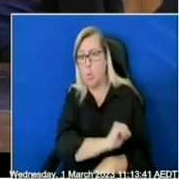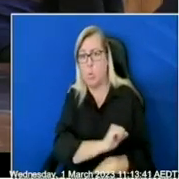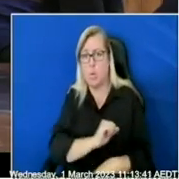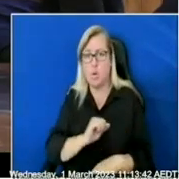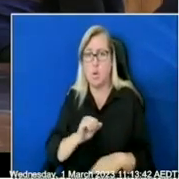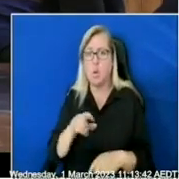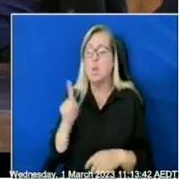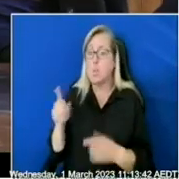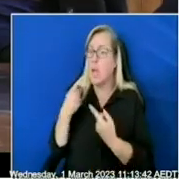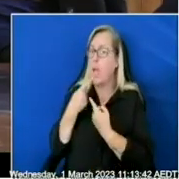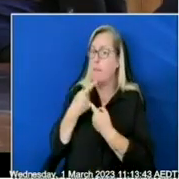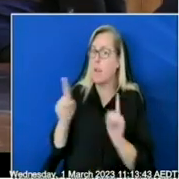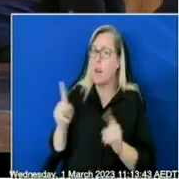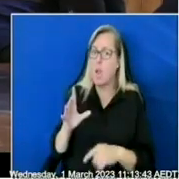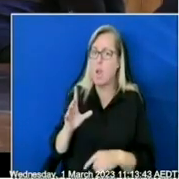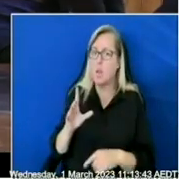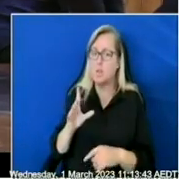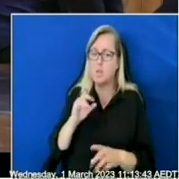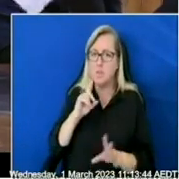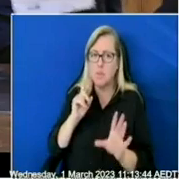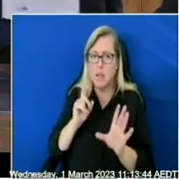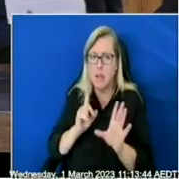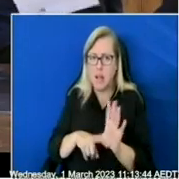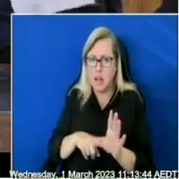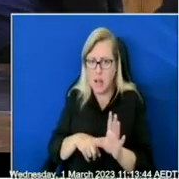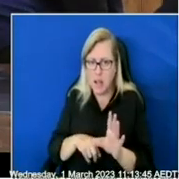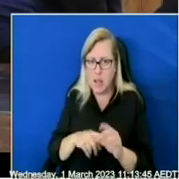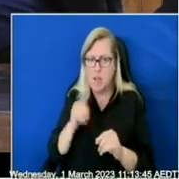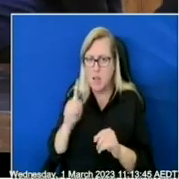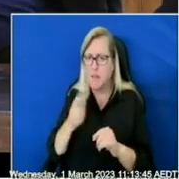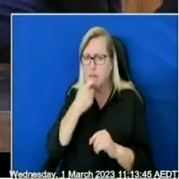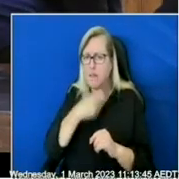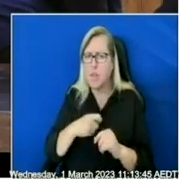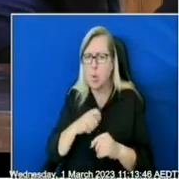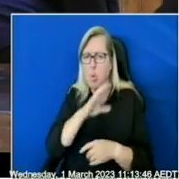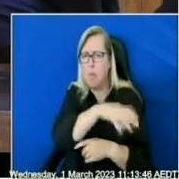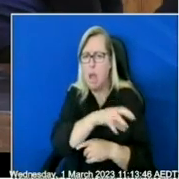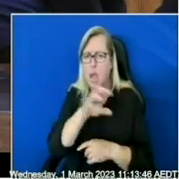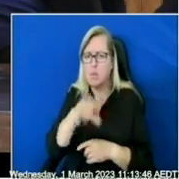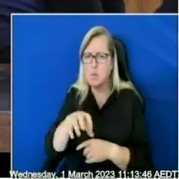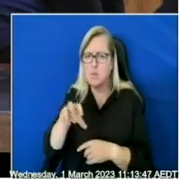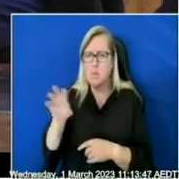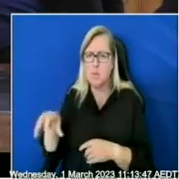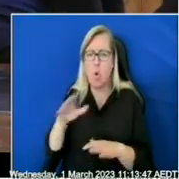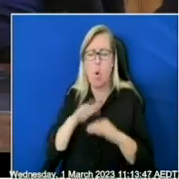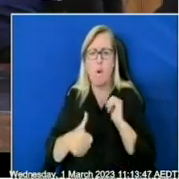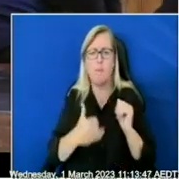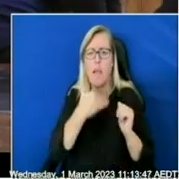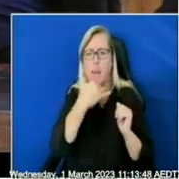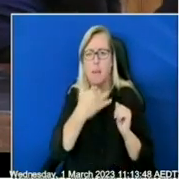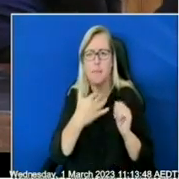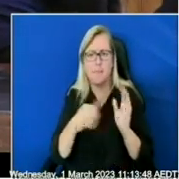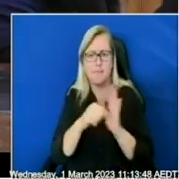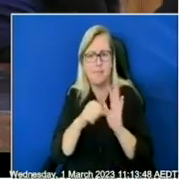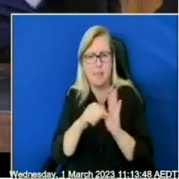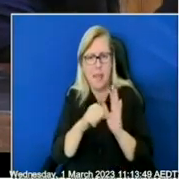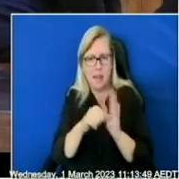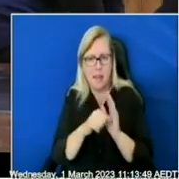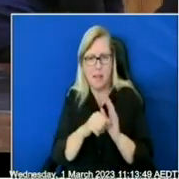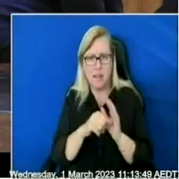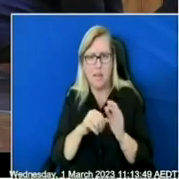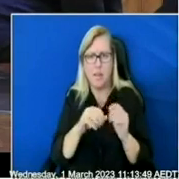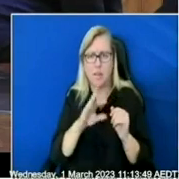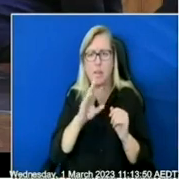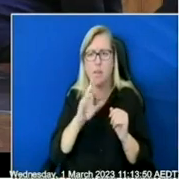Sue, any if you're closer to this, about an amount of money for a certain number of people. But who's